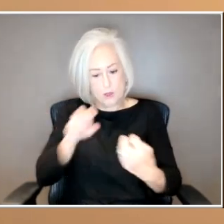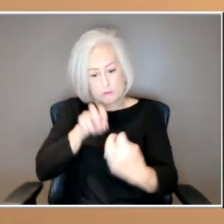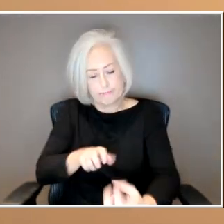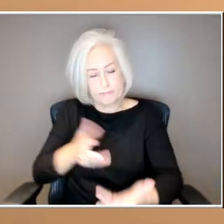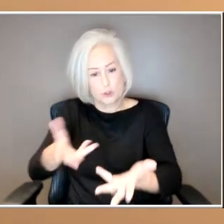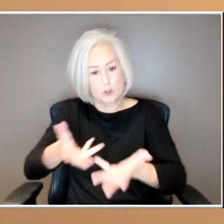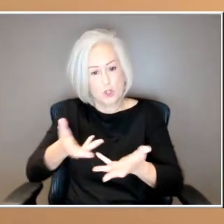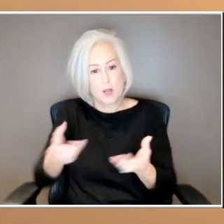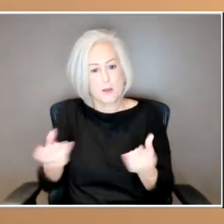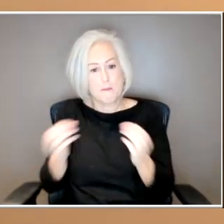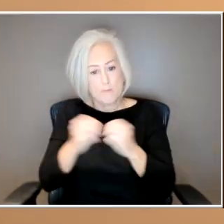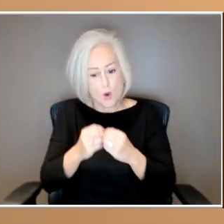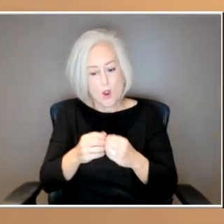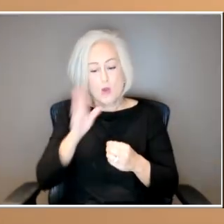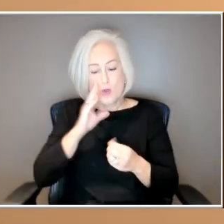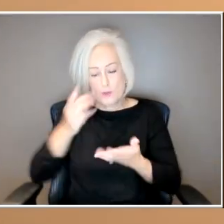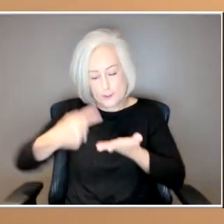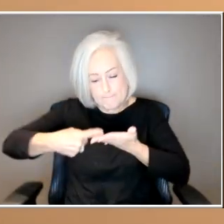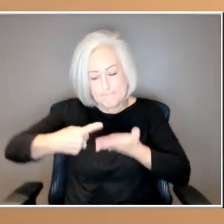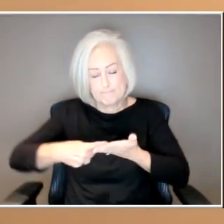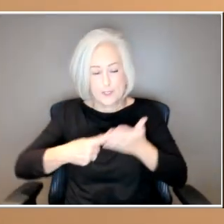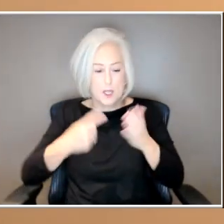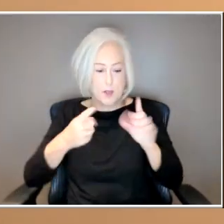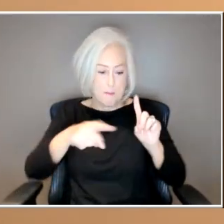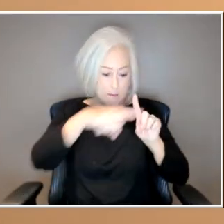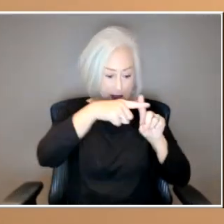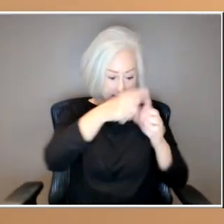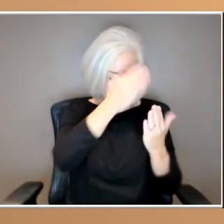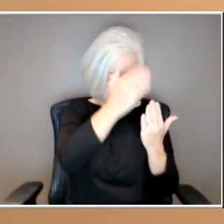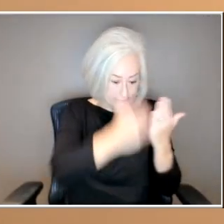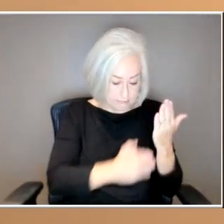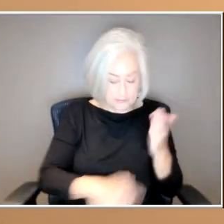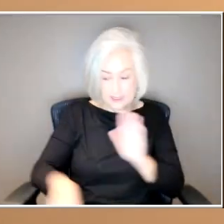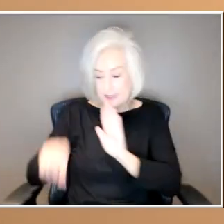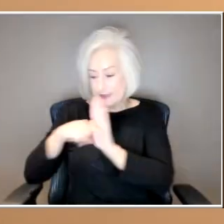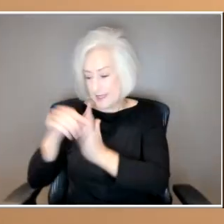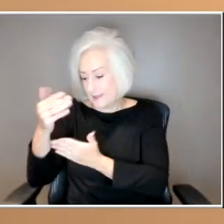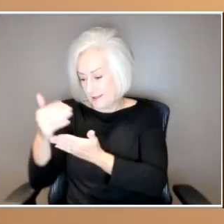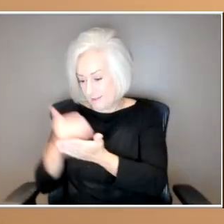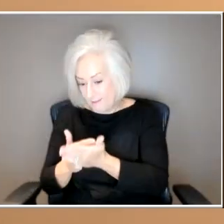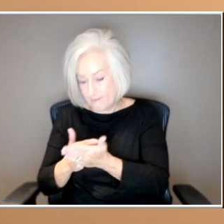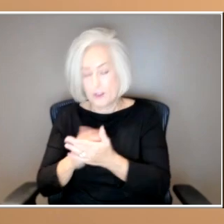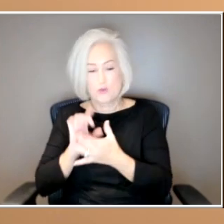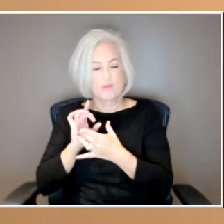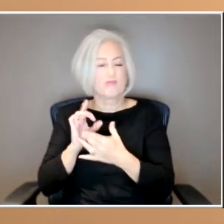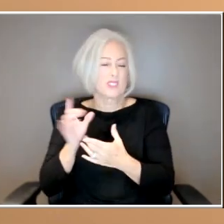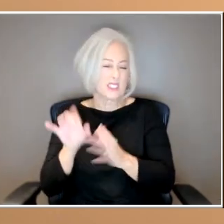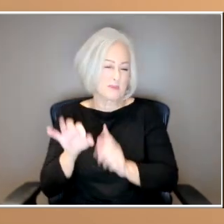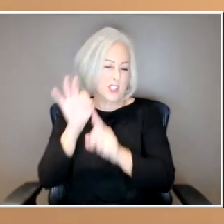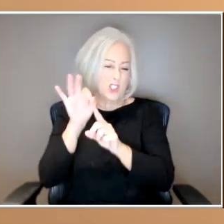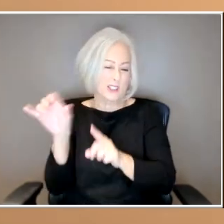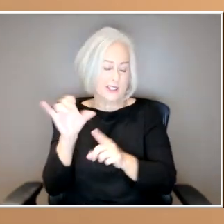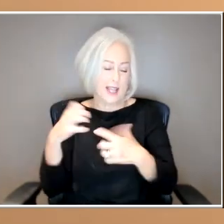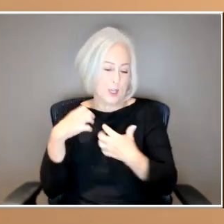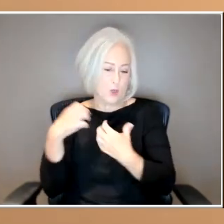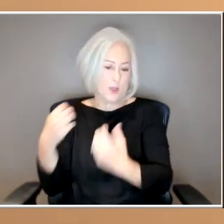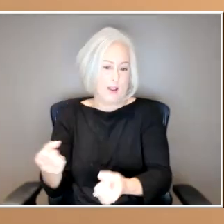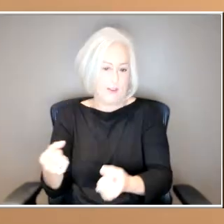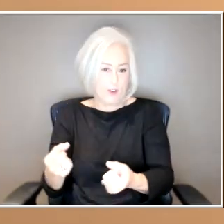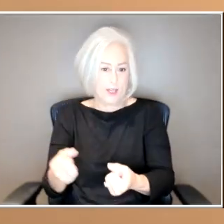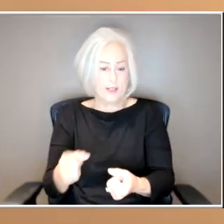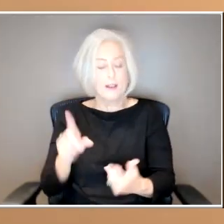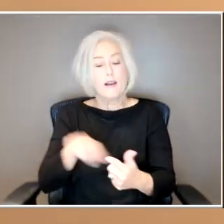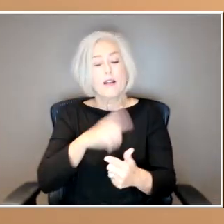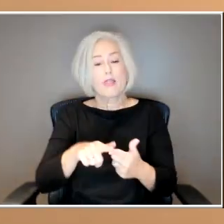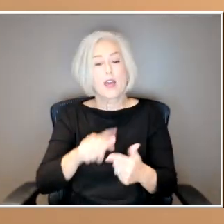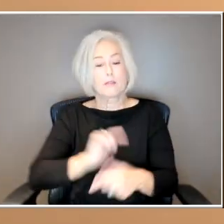the surgery, what to expect, as Mackenzie was outlining, in terms of recovery. And then patients can make their own decision based on that information about what